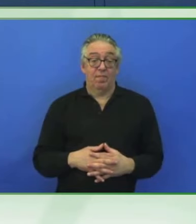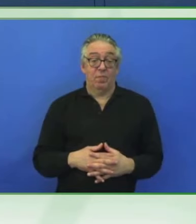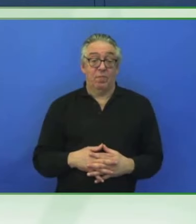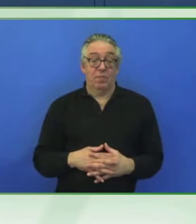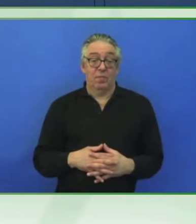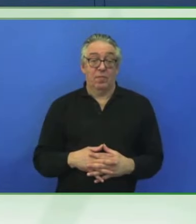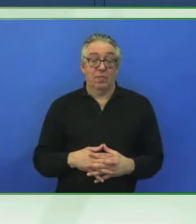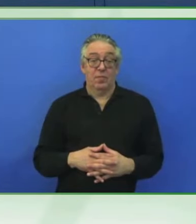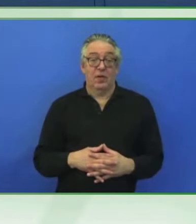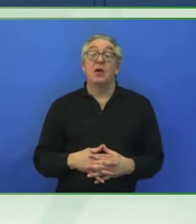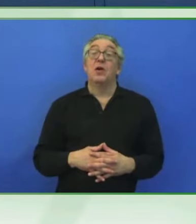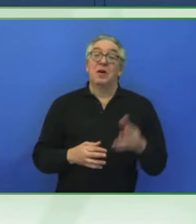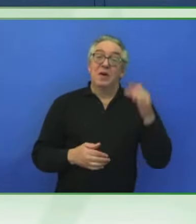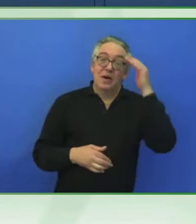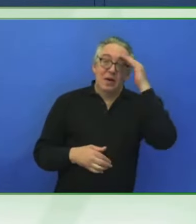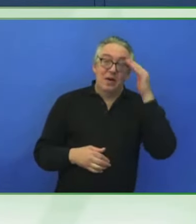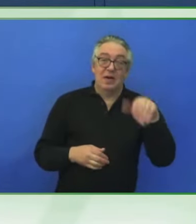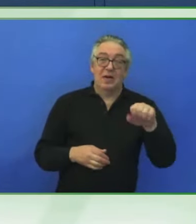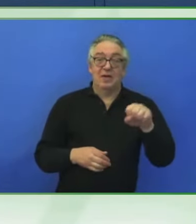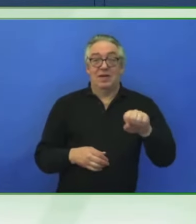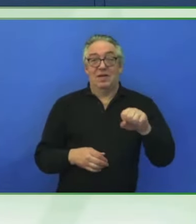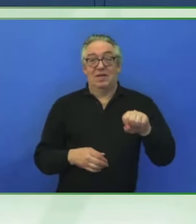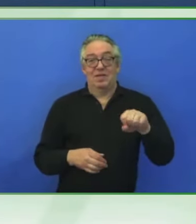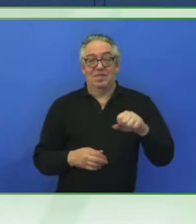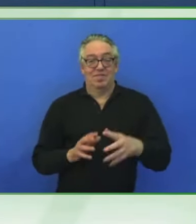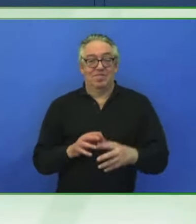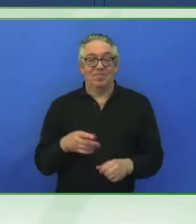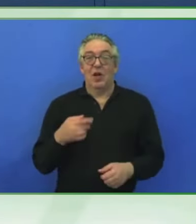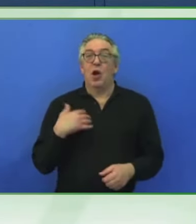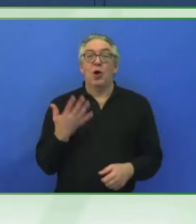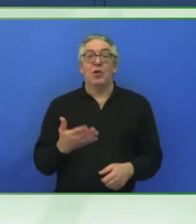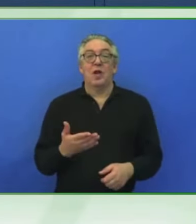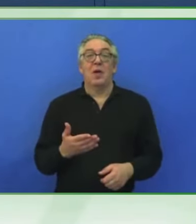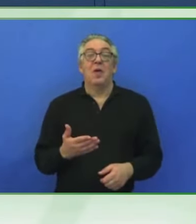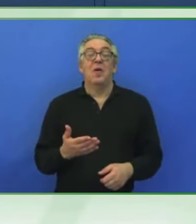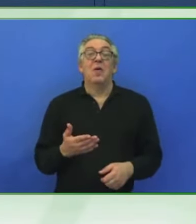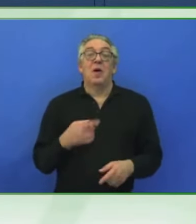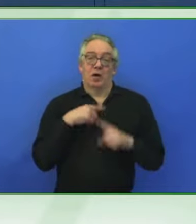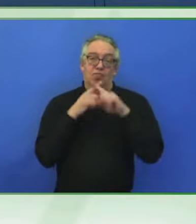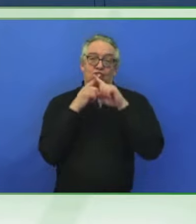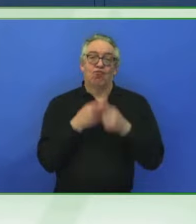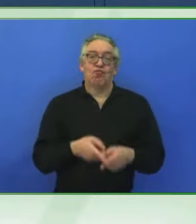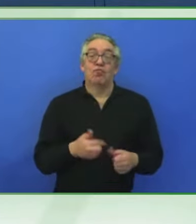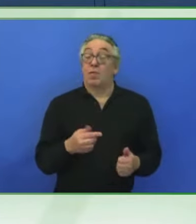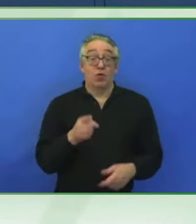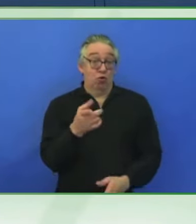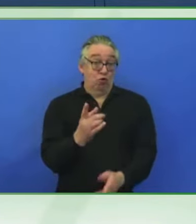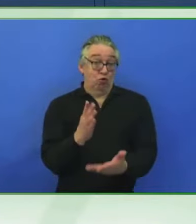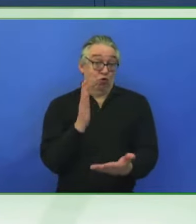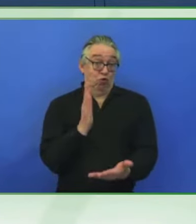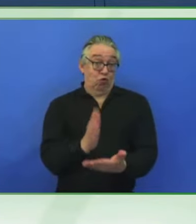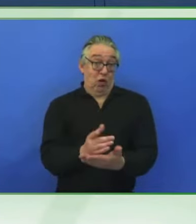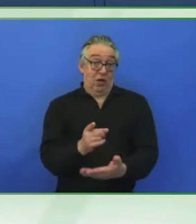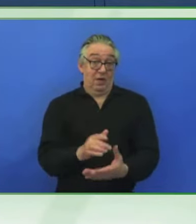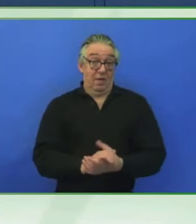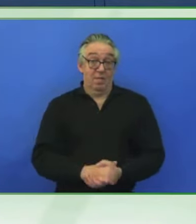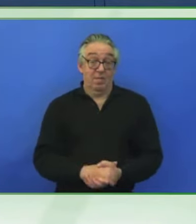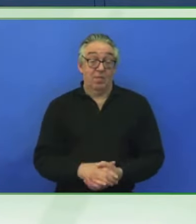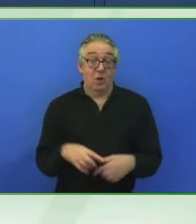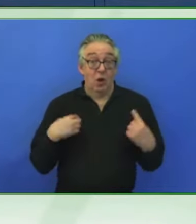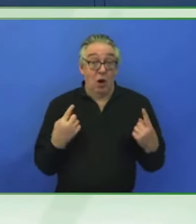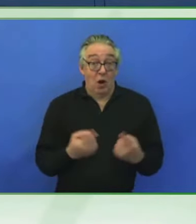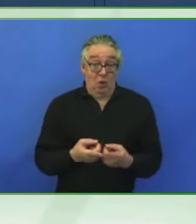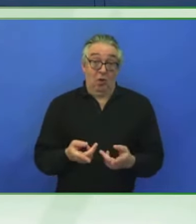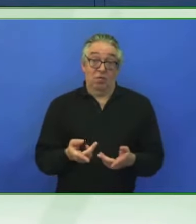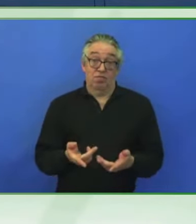Hi, I'm muting myself. Yes, I mean, you're right that our role is to keep, in a